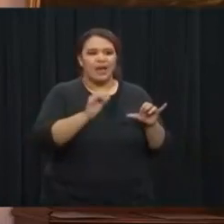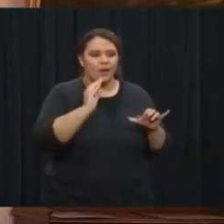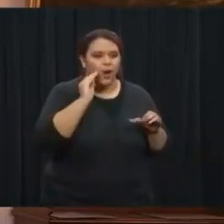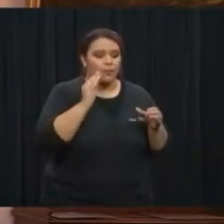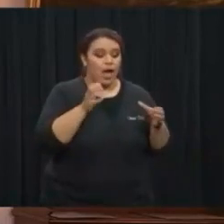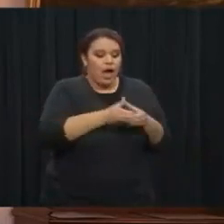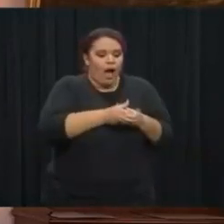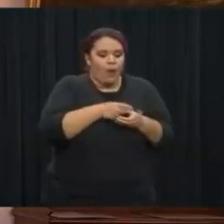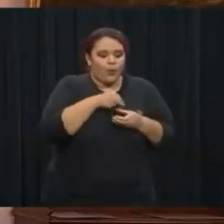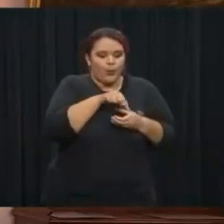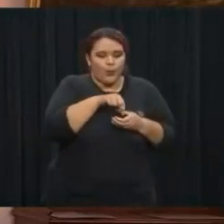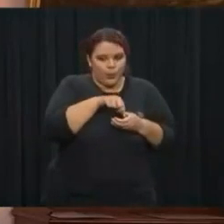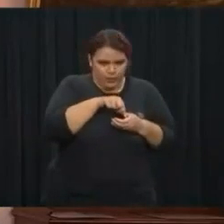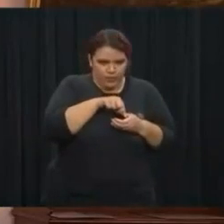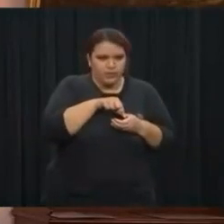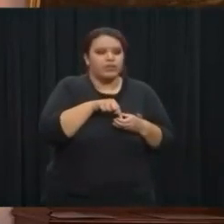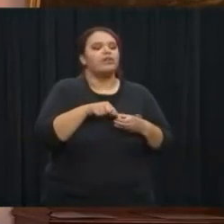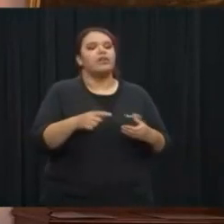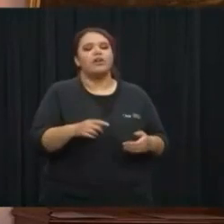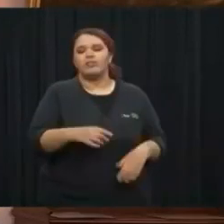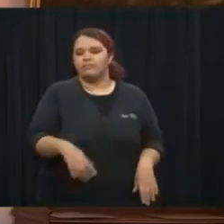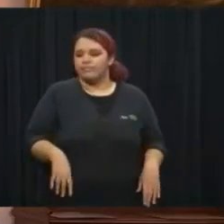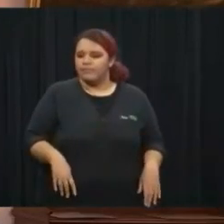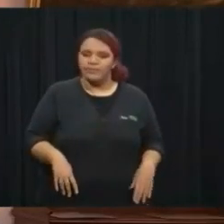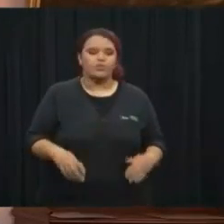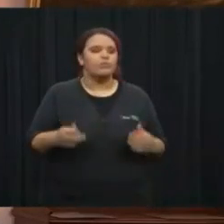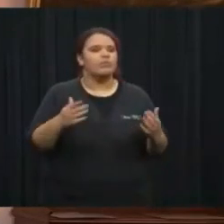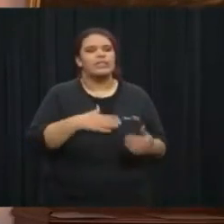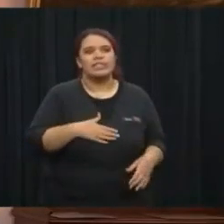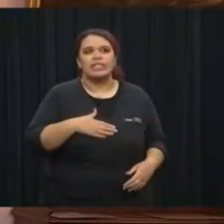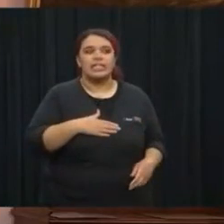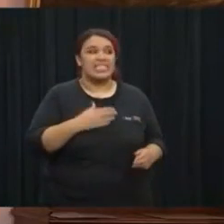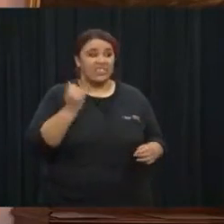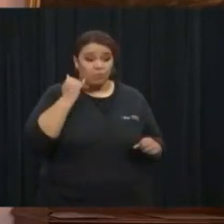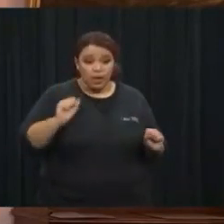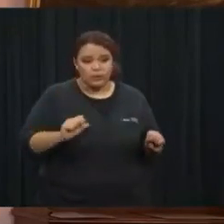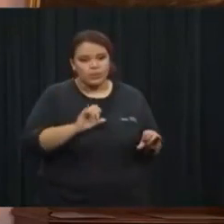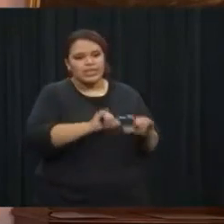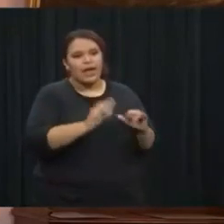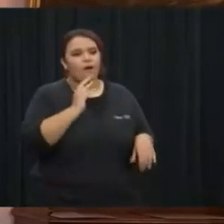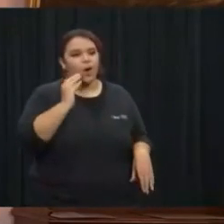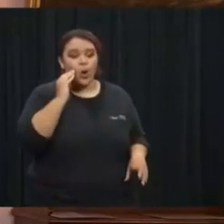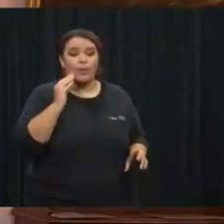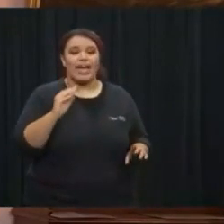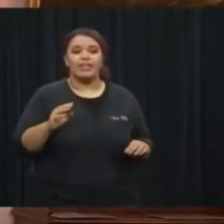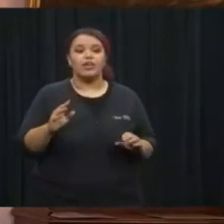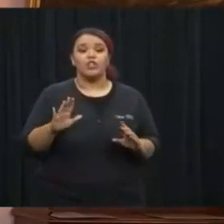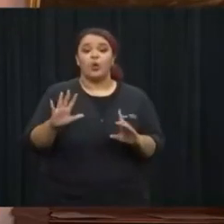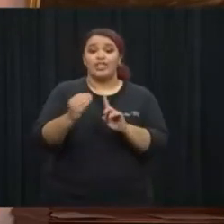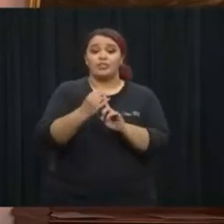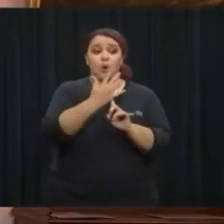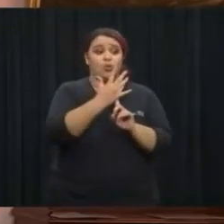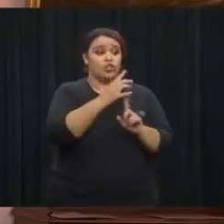1 and goes to 91, and I'll see what I can do about more of that data. It's so hard right now, I have to tell